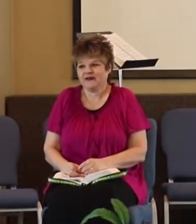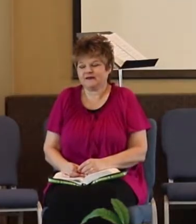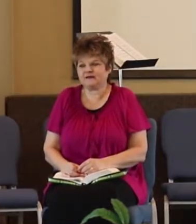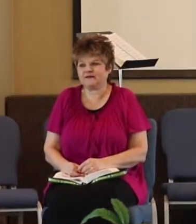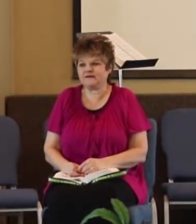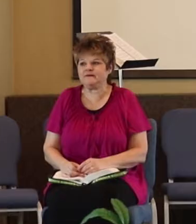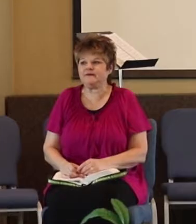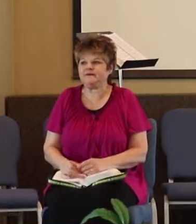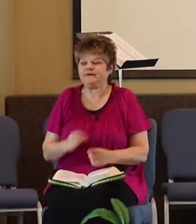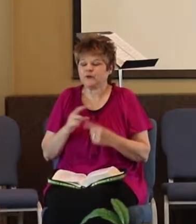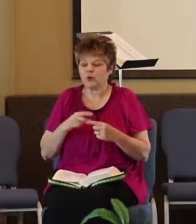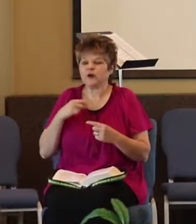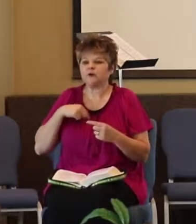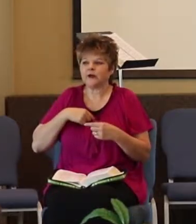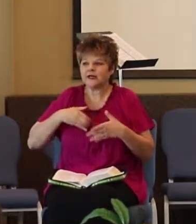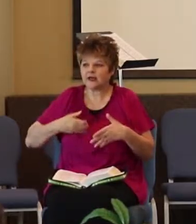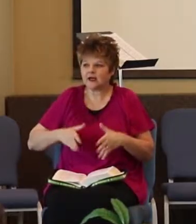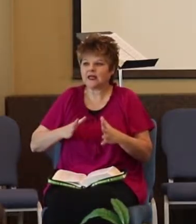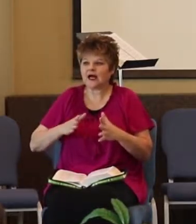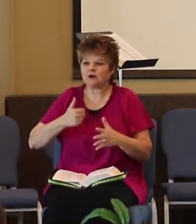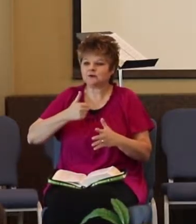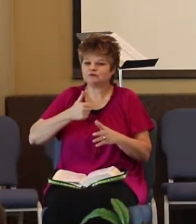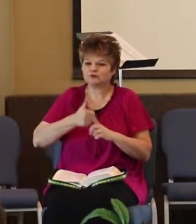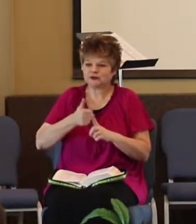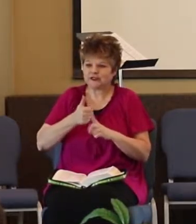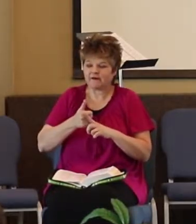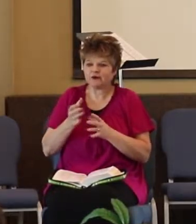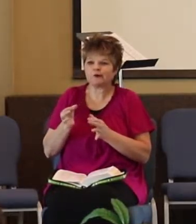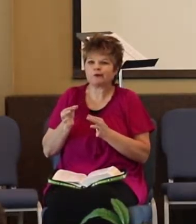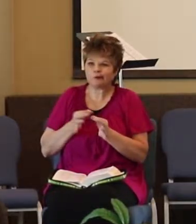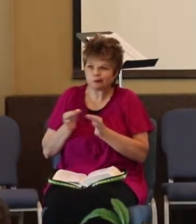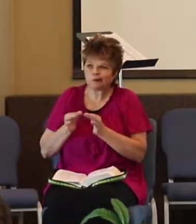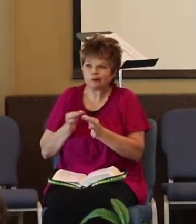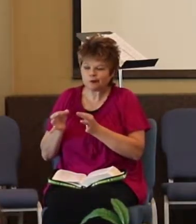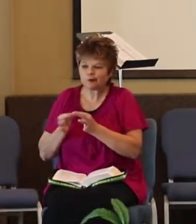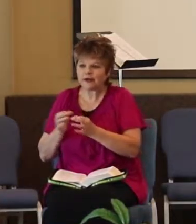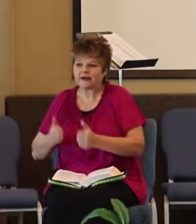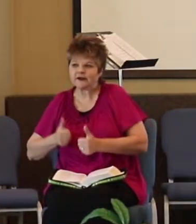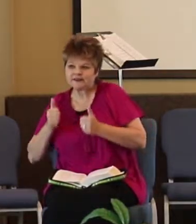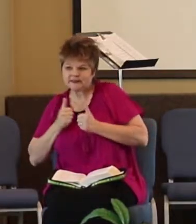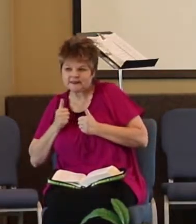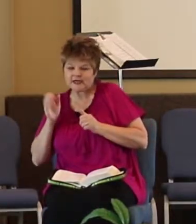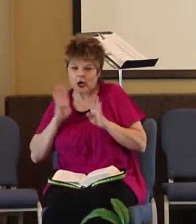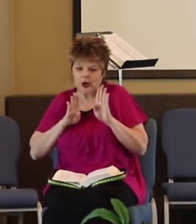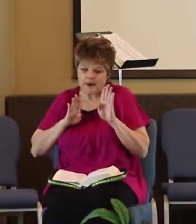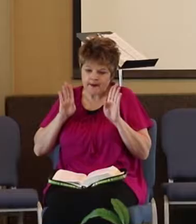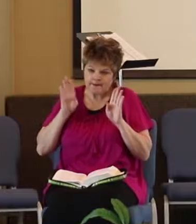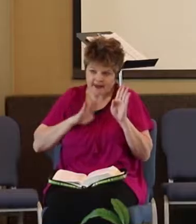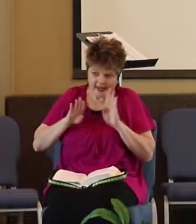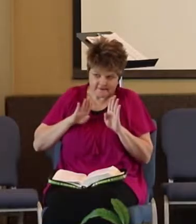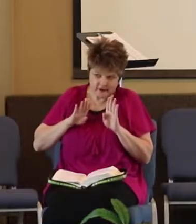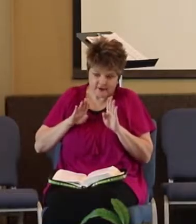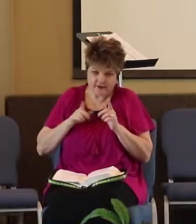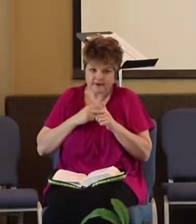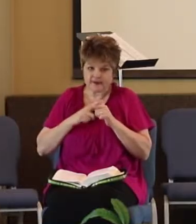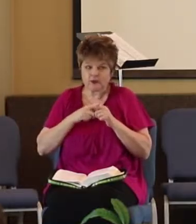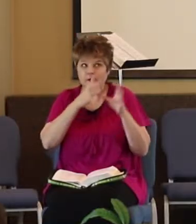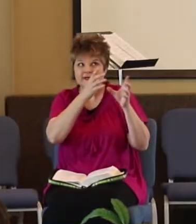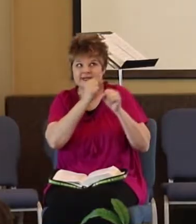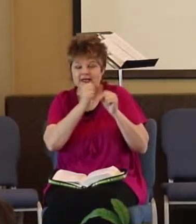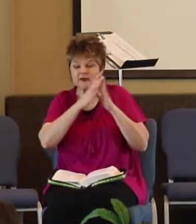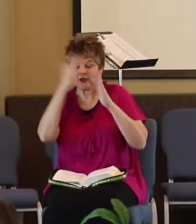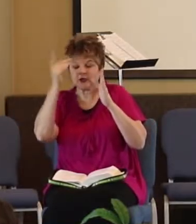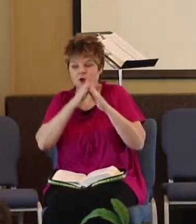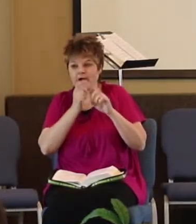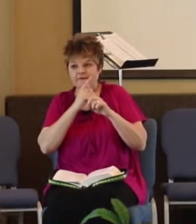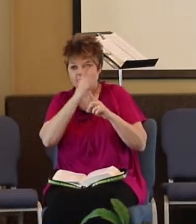See, when we allow self to explain our existence and our behavior, then we take the glory away from God who says, I will make